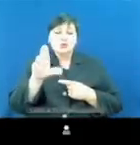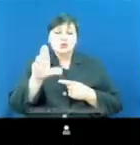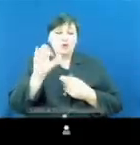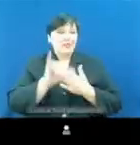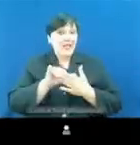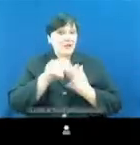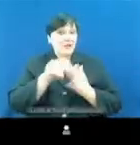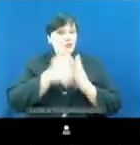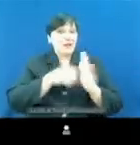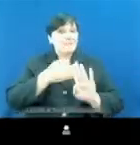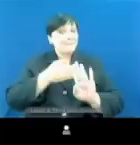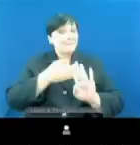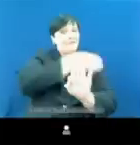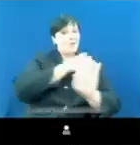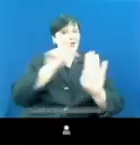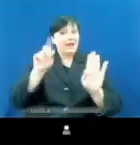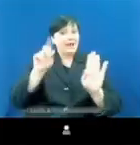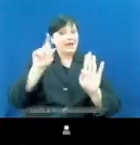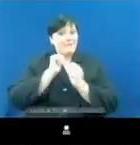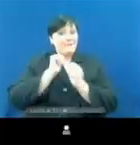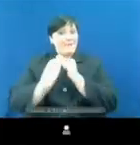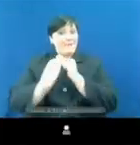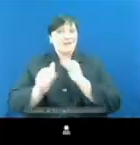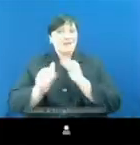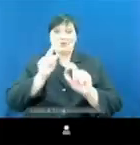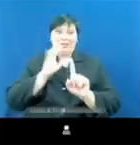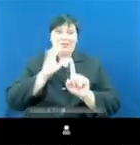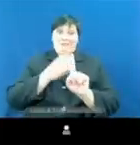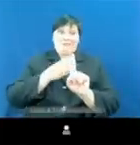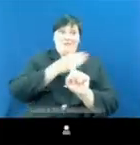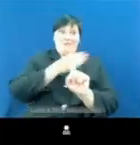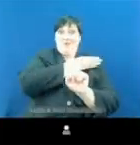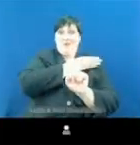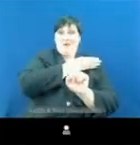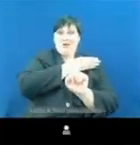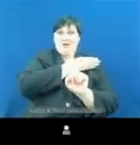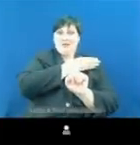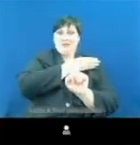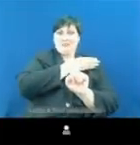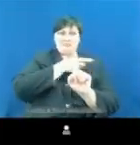So we didn't really see deaf people on jurors prior to the ADA being passed.